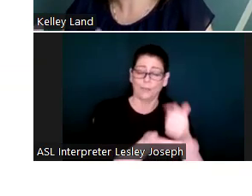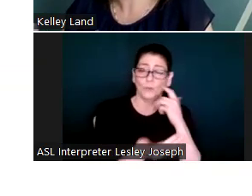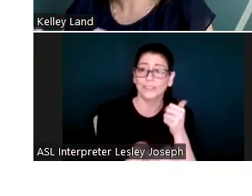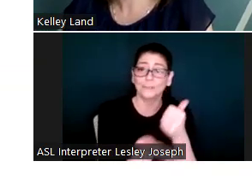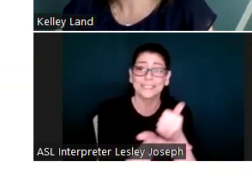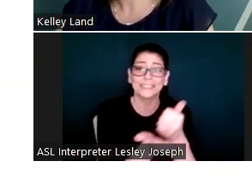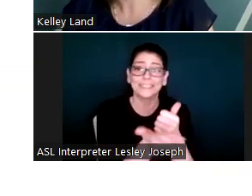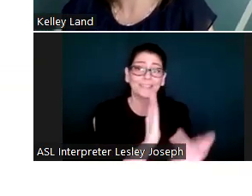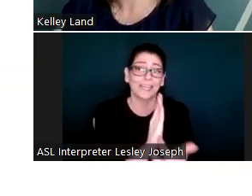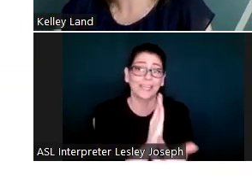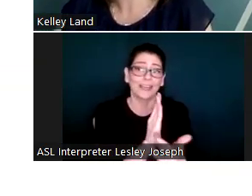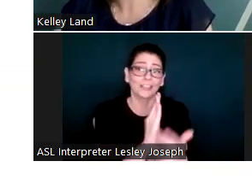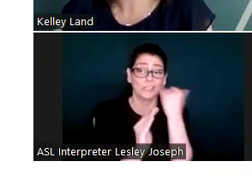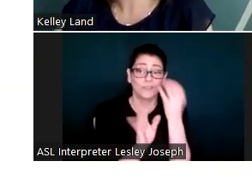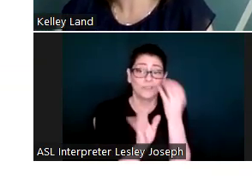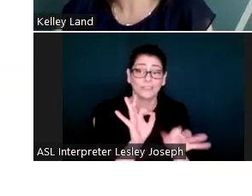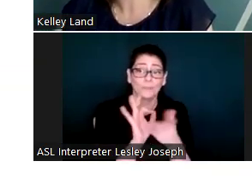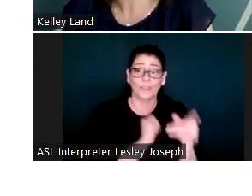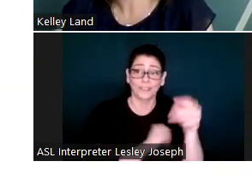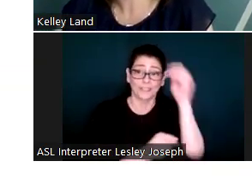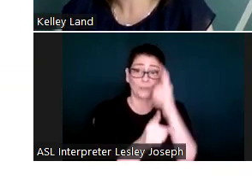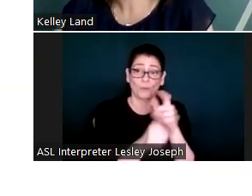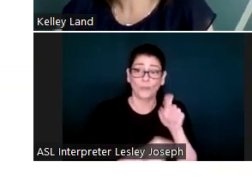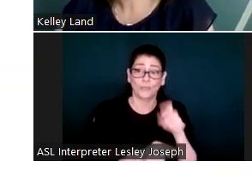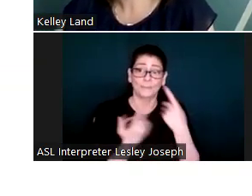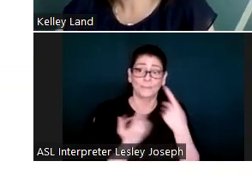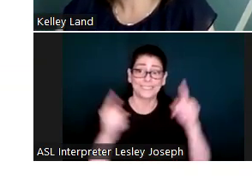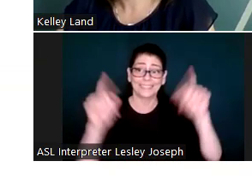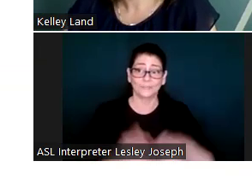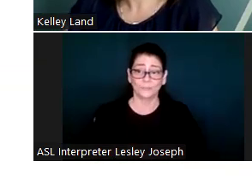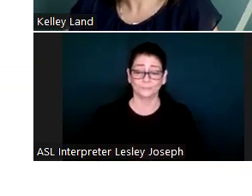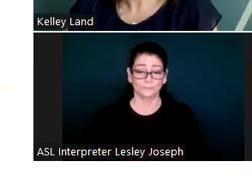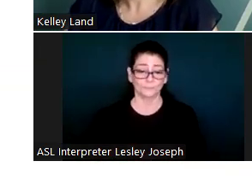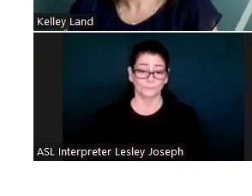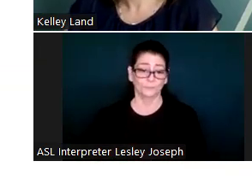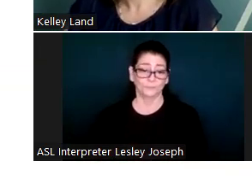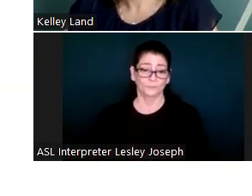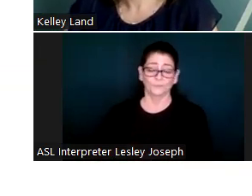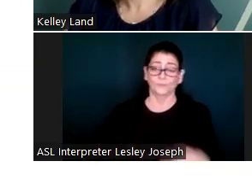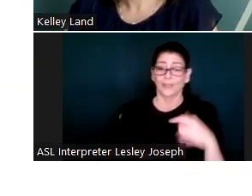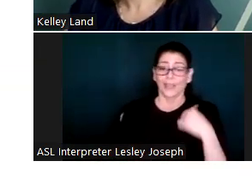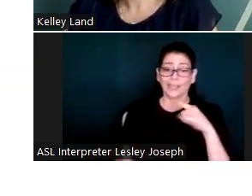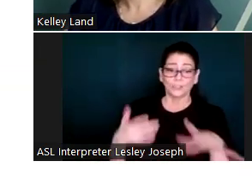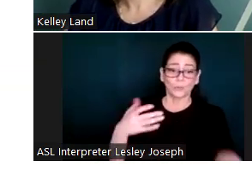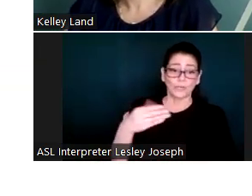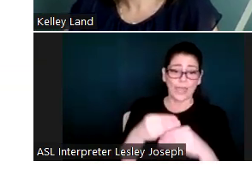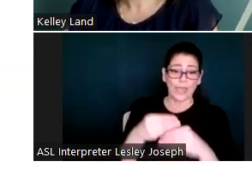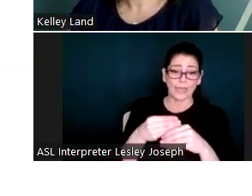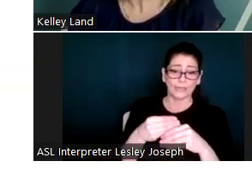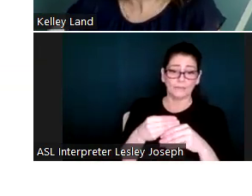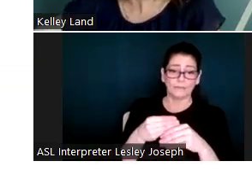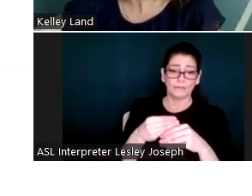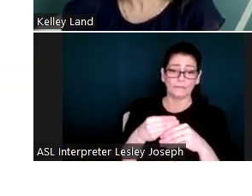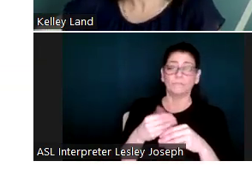just a simple thing that he needs to be successful. I was just going to add, you know, we talked a lot,